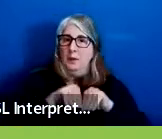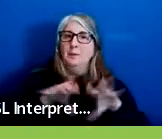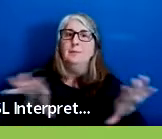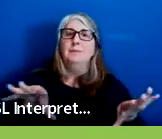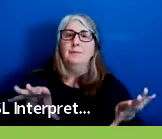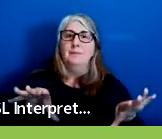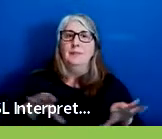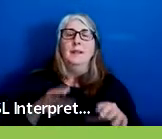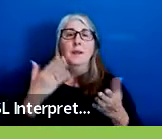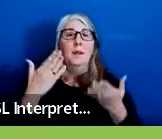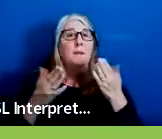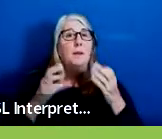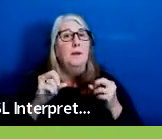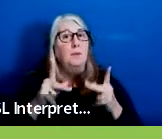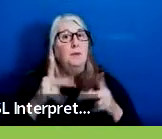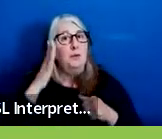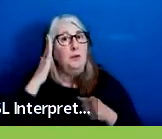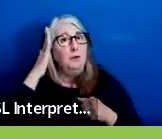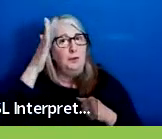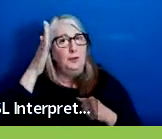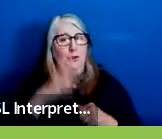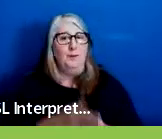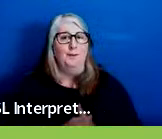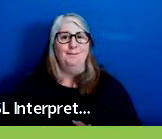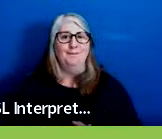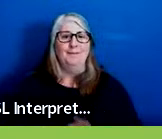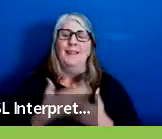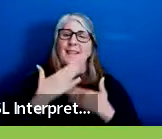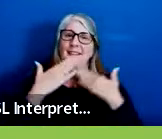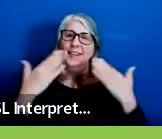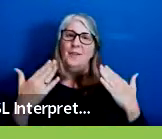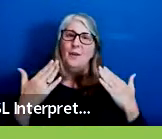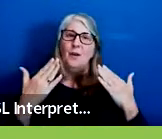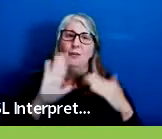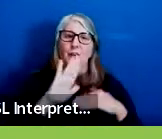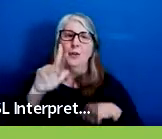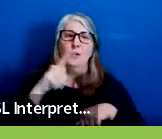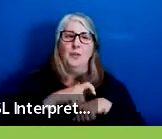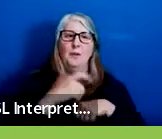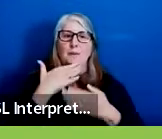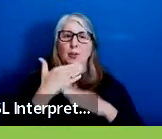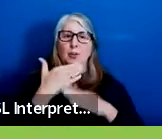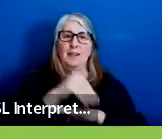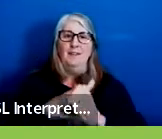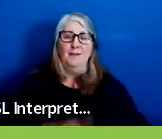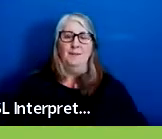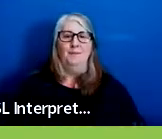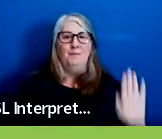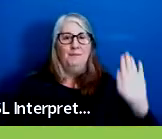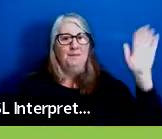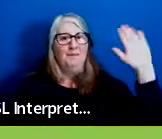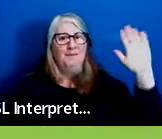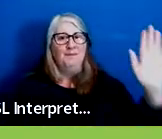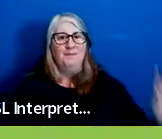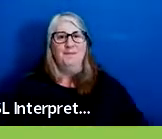may be an opportunity coming down the pike in the near future. So thank you all for your time and have a good evening.